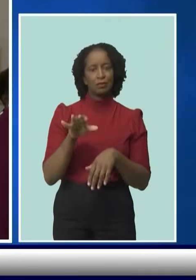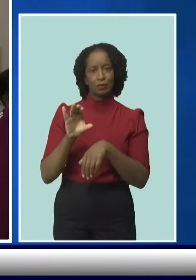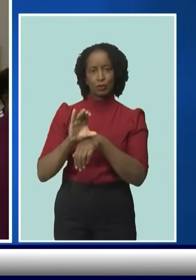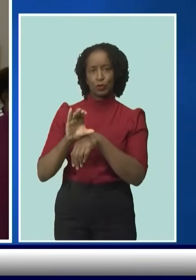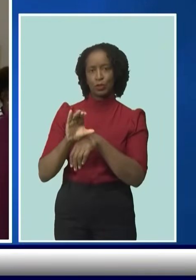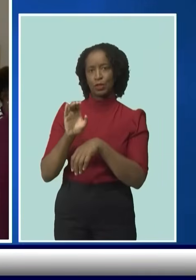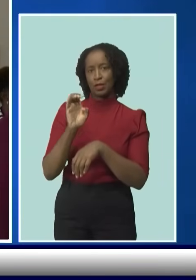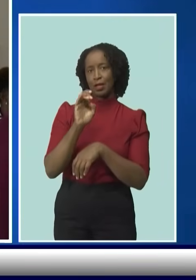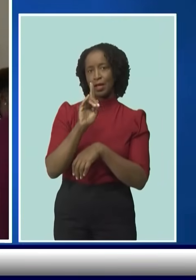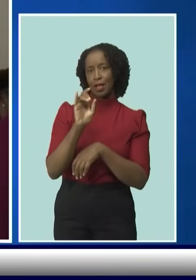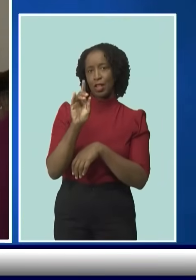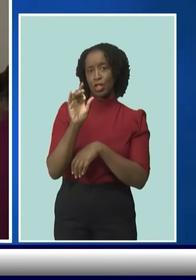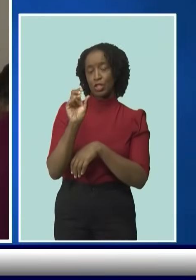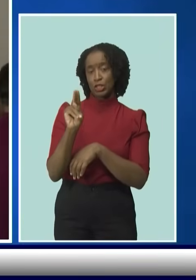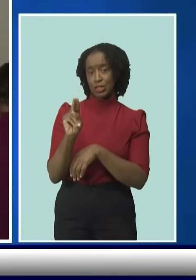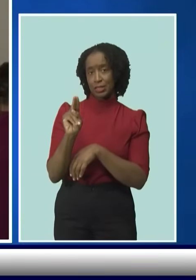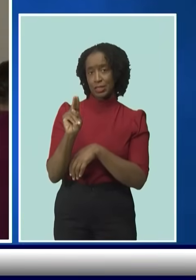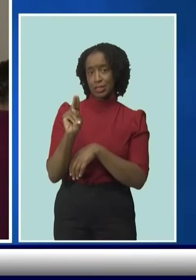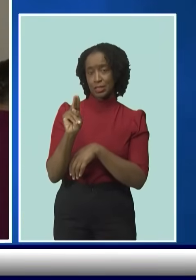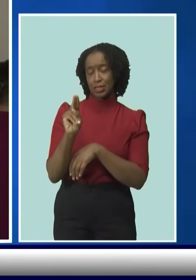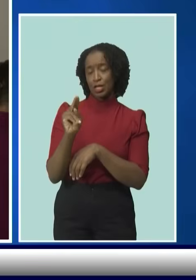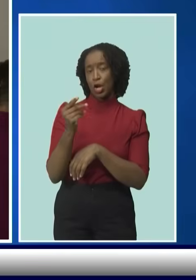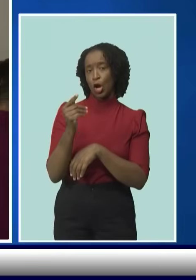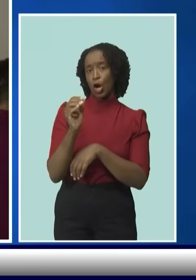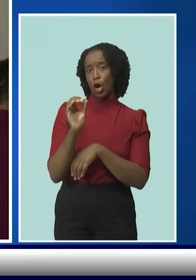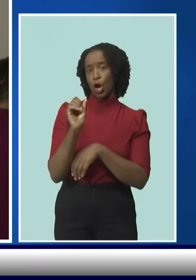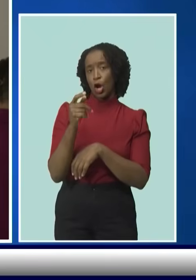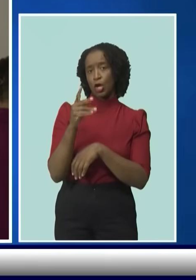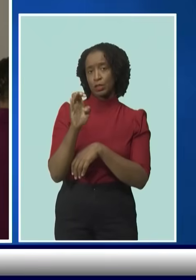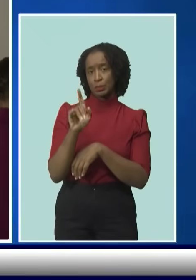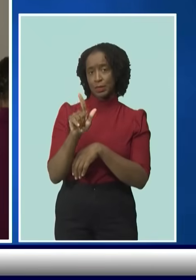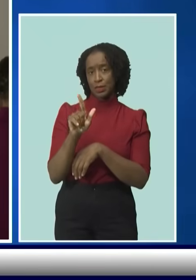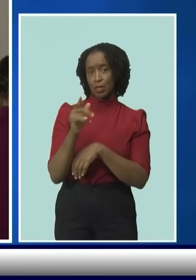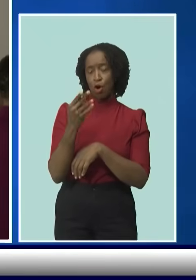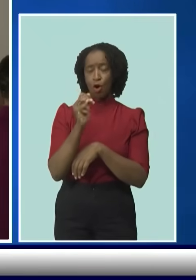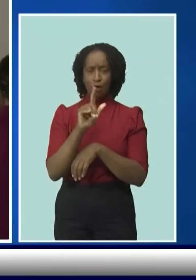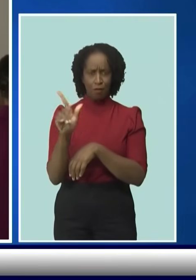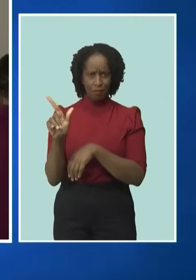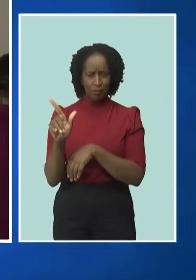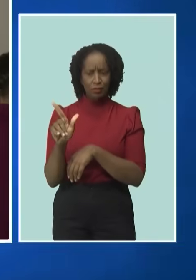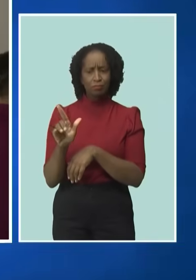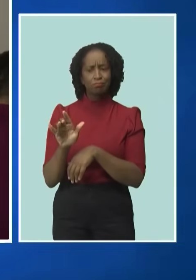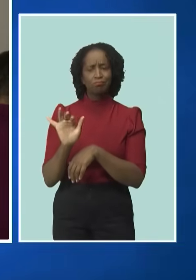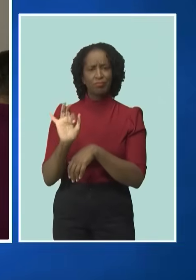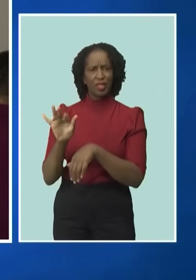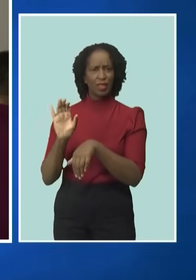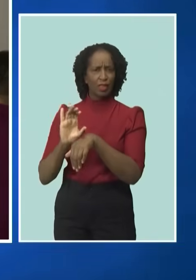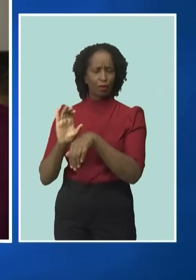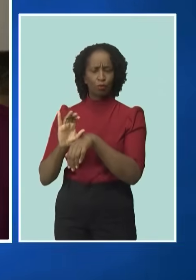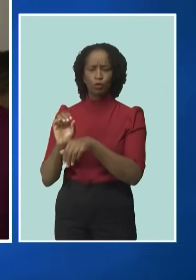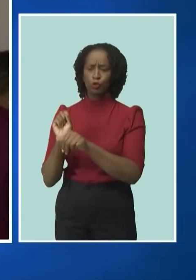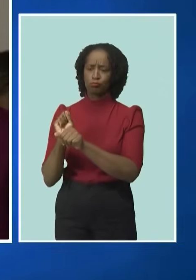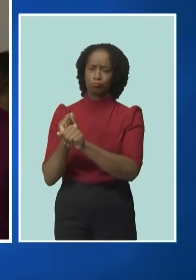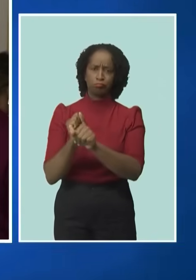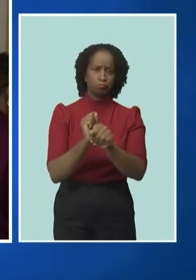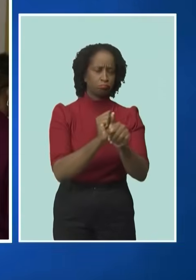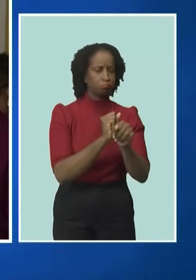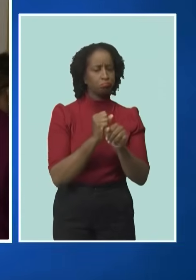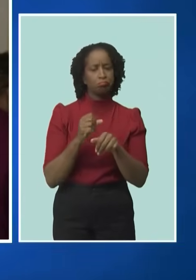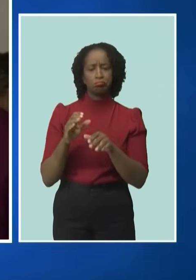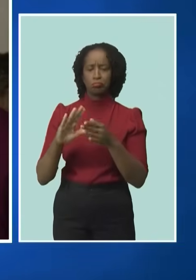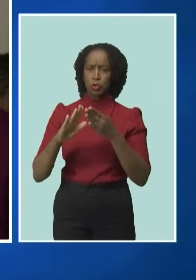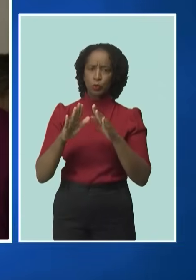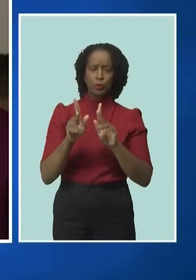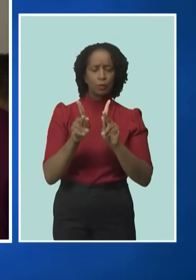whose life have been influenced by the work that service, that community has done. The community has benefited as a result